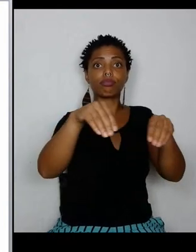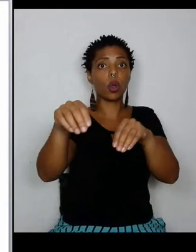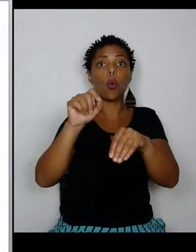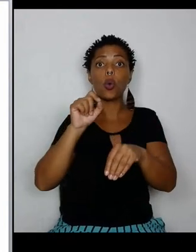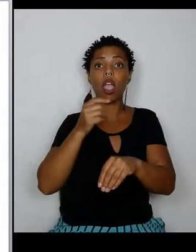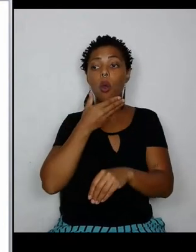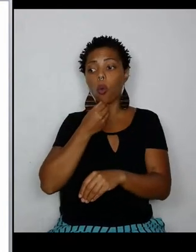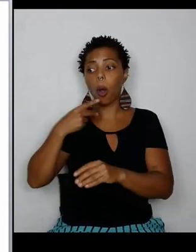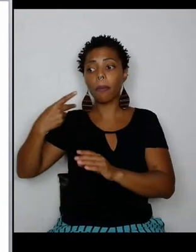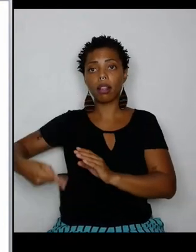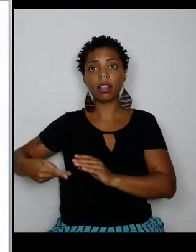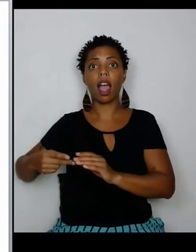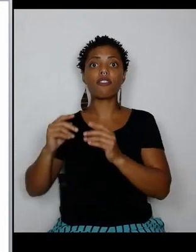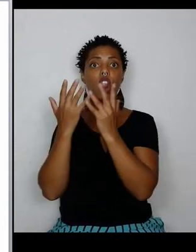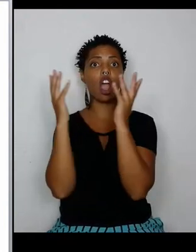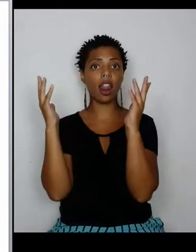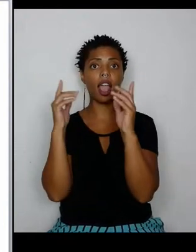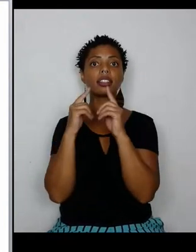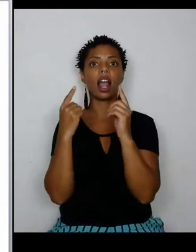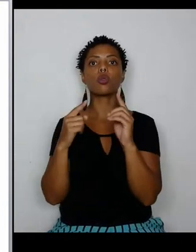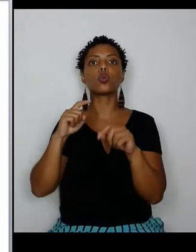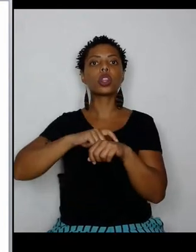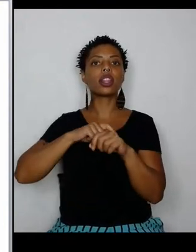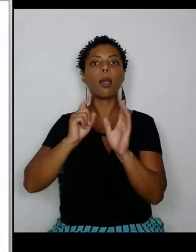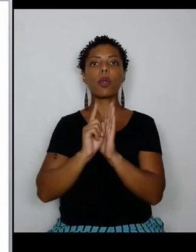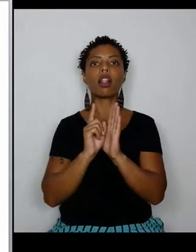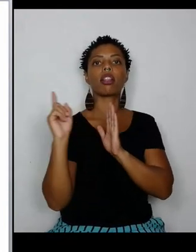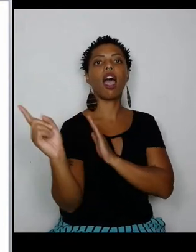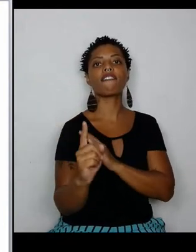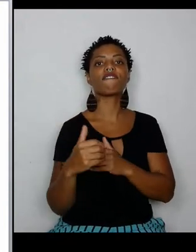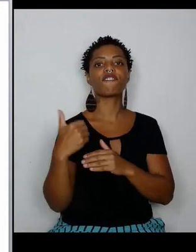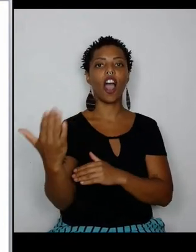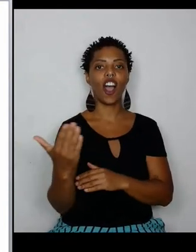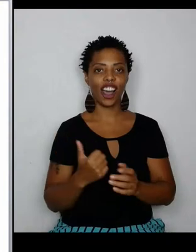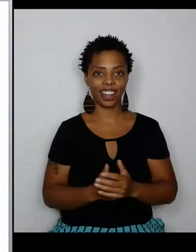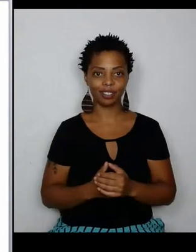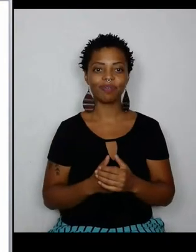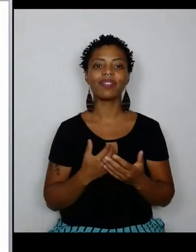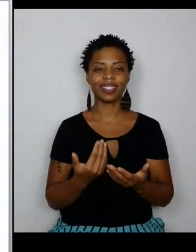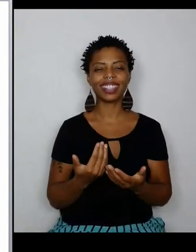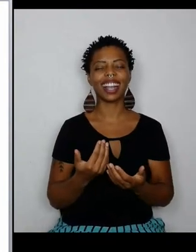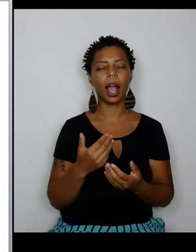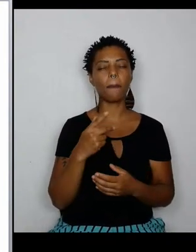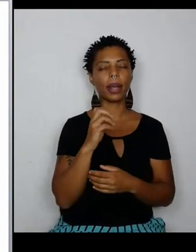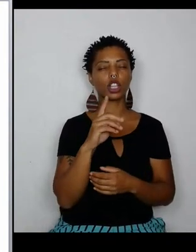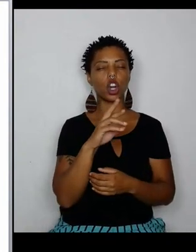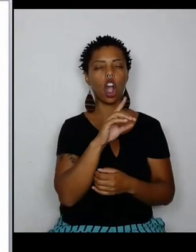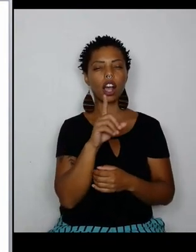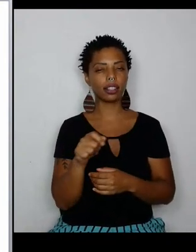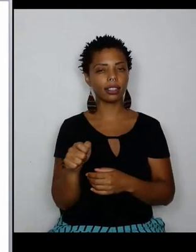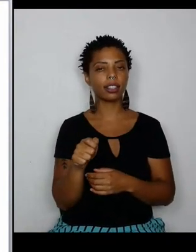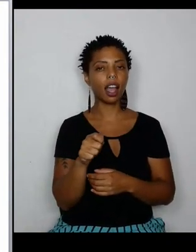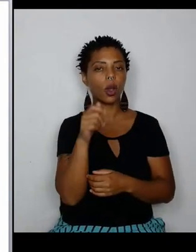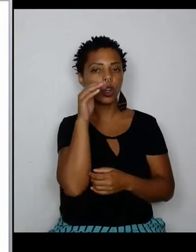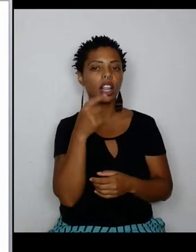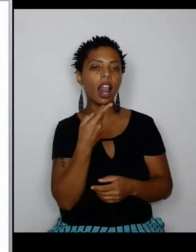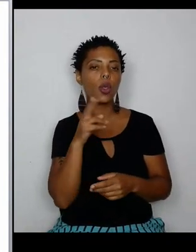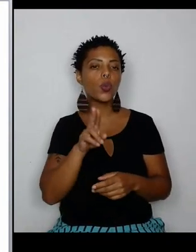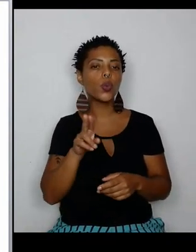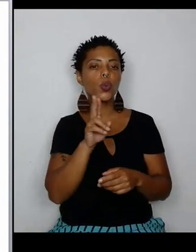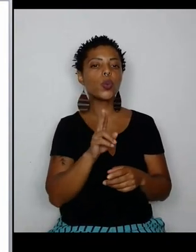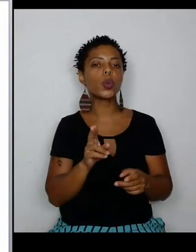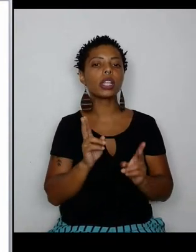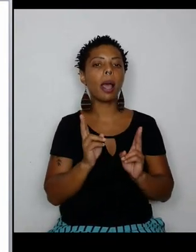shapes of life the man of the rain forest who lives away from time mario pedrosa